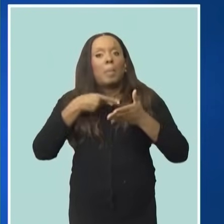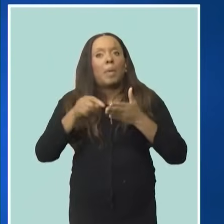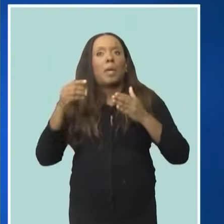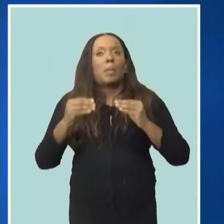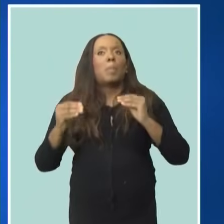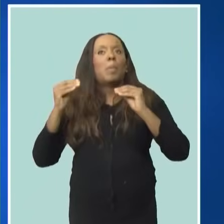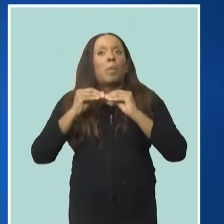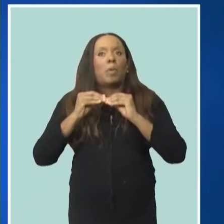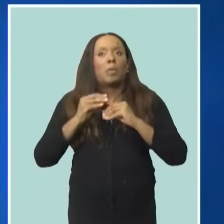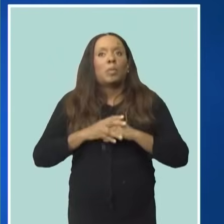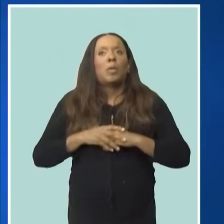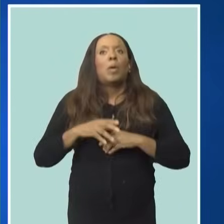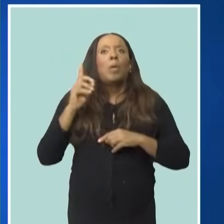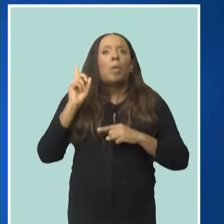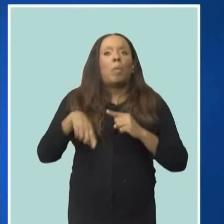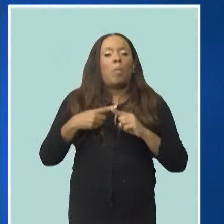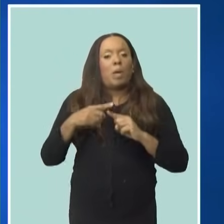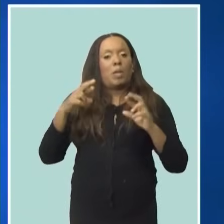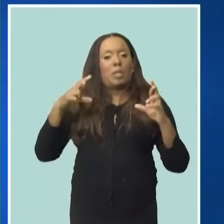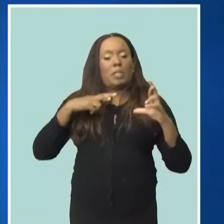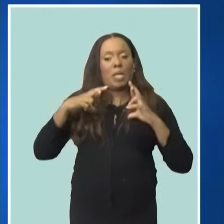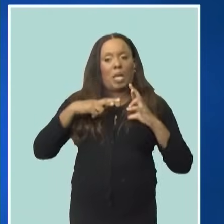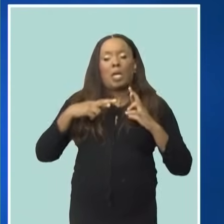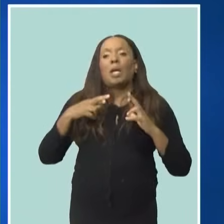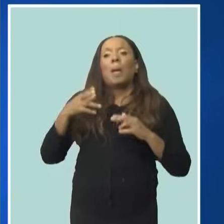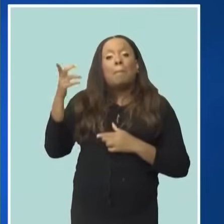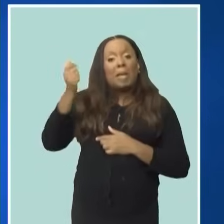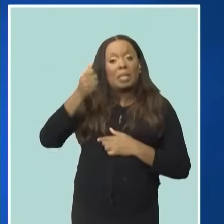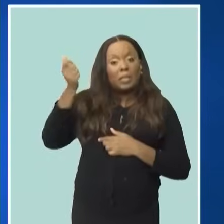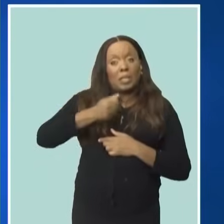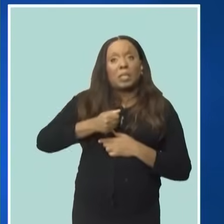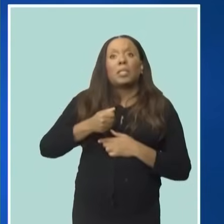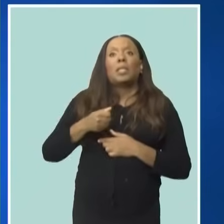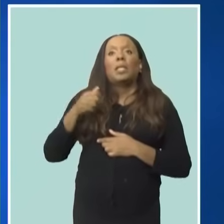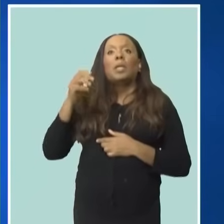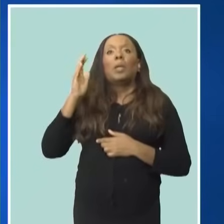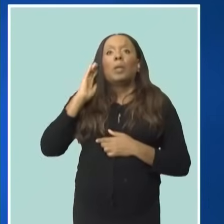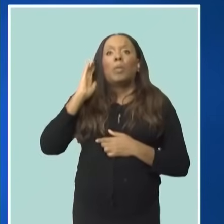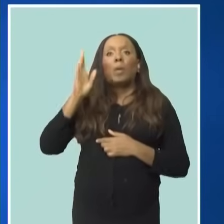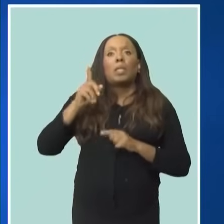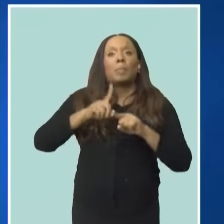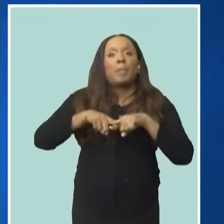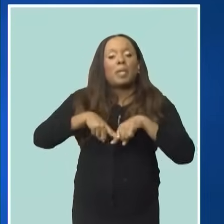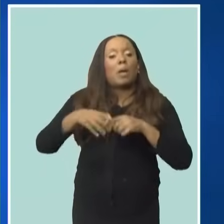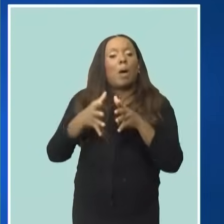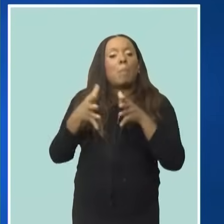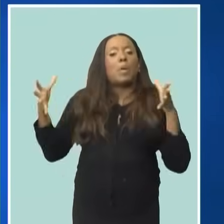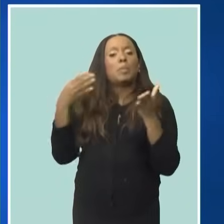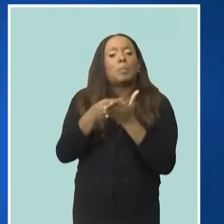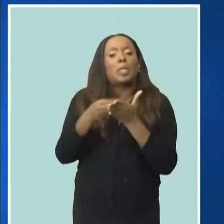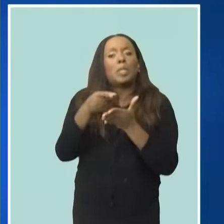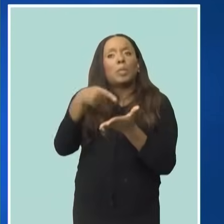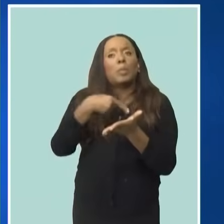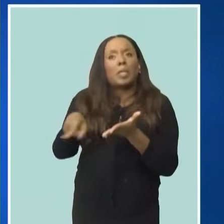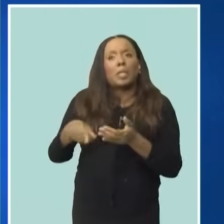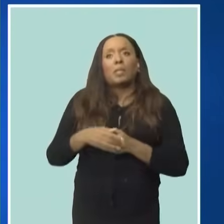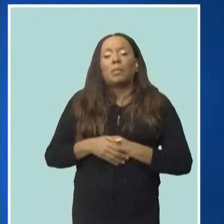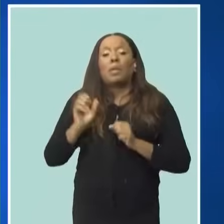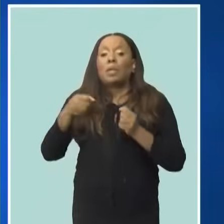of contribution. Self-employed individuals can pay contributions daily, weekly, monthly, or annually.